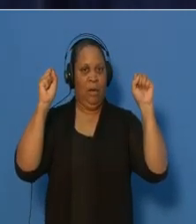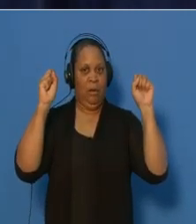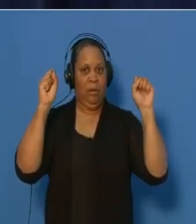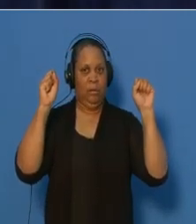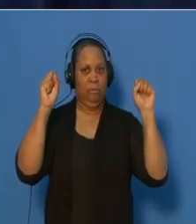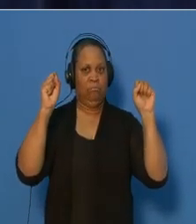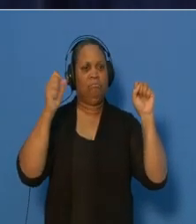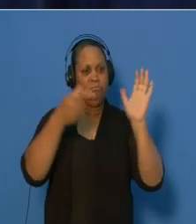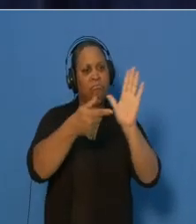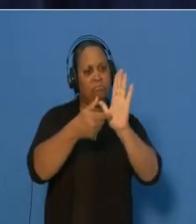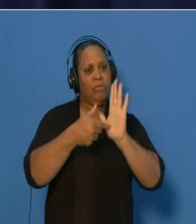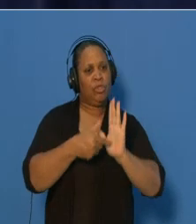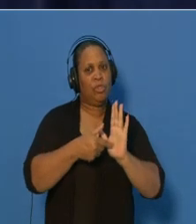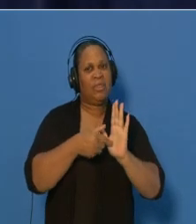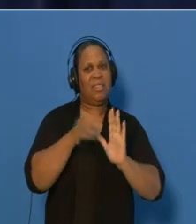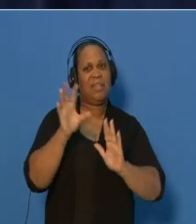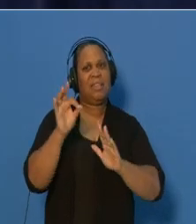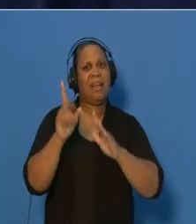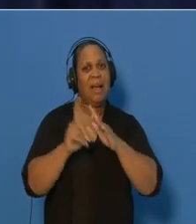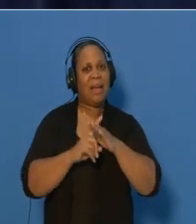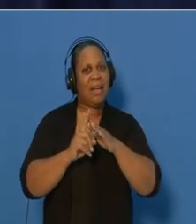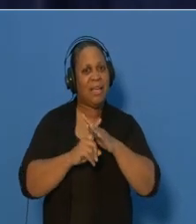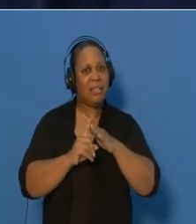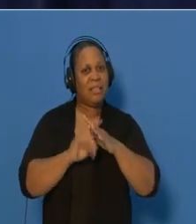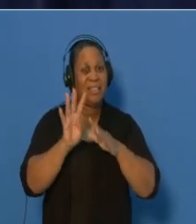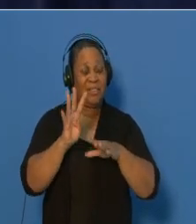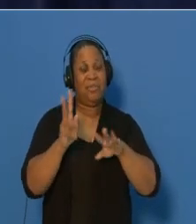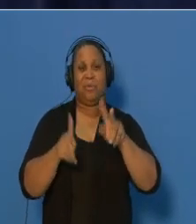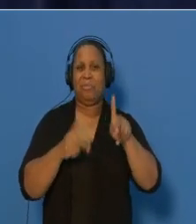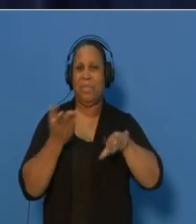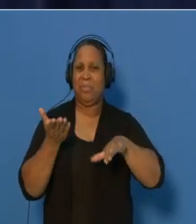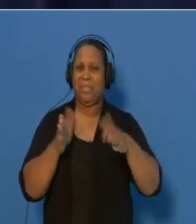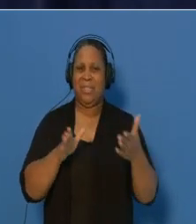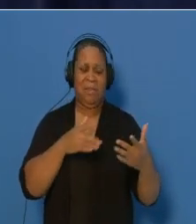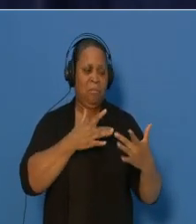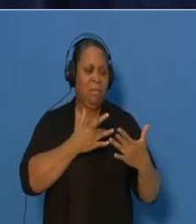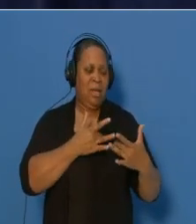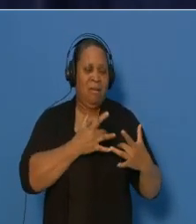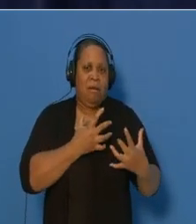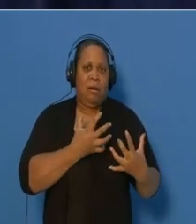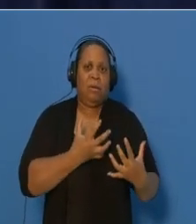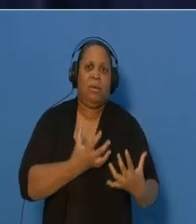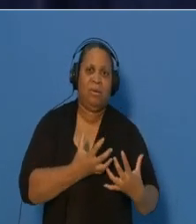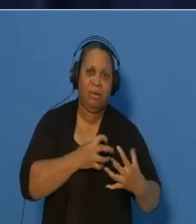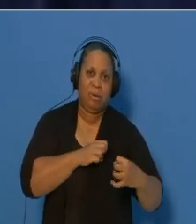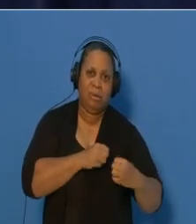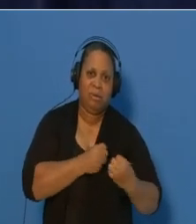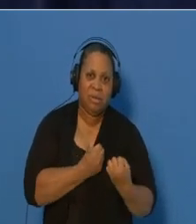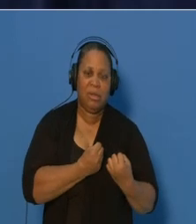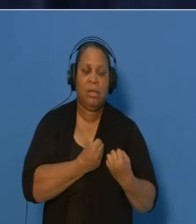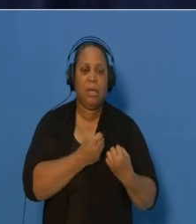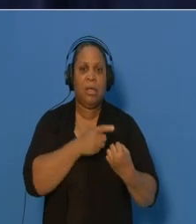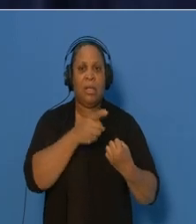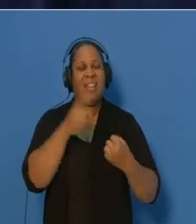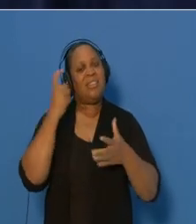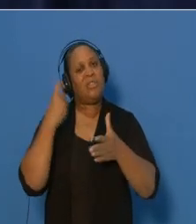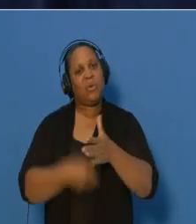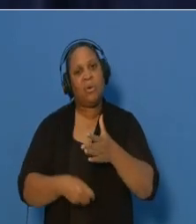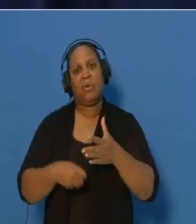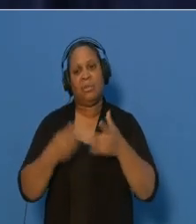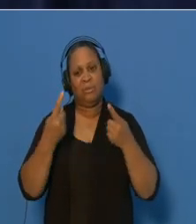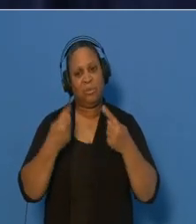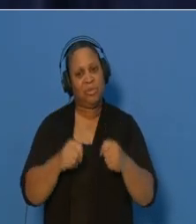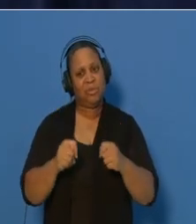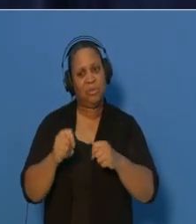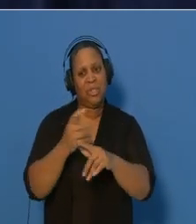the indication of 9 cases and 4 people dead, my heart was immediately heavy. Those are the costs that we're trying to